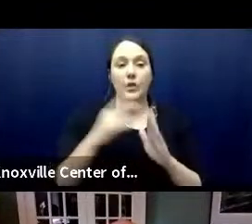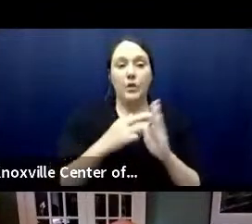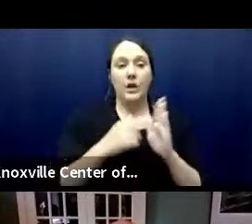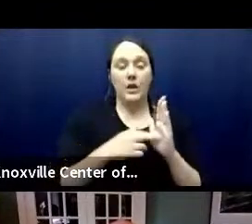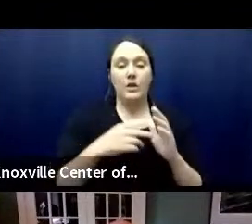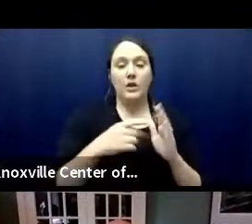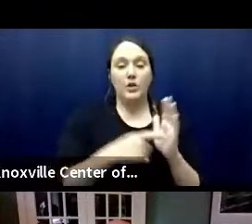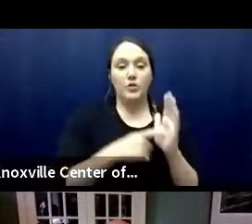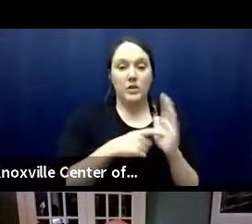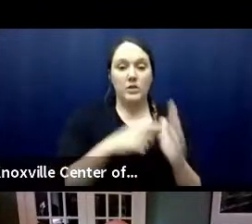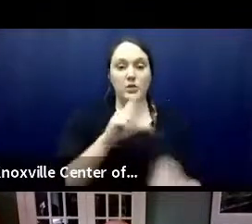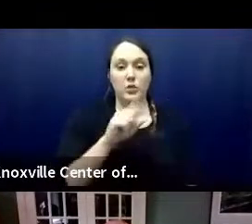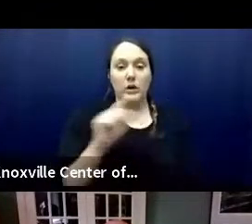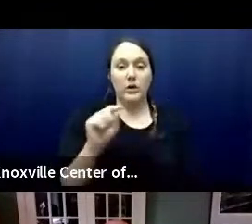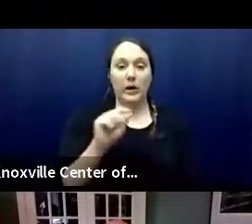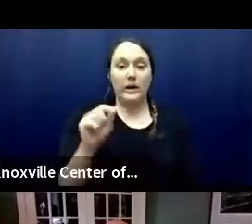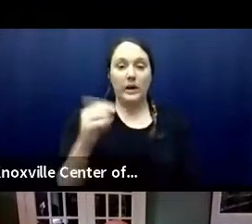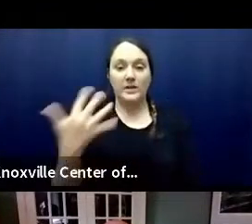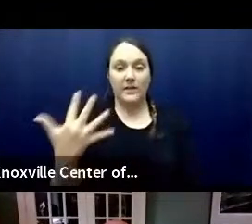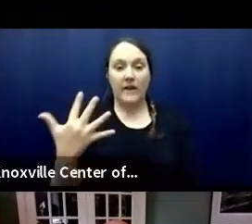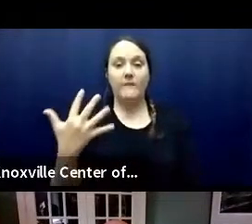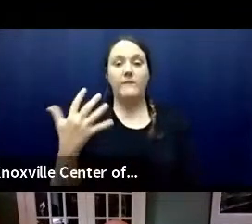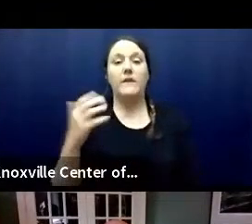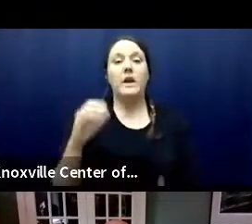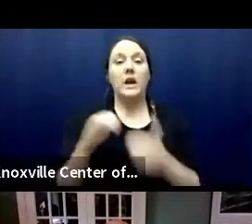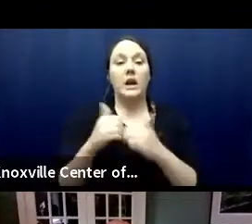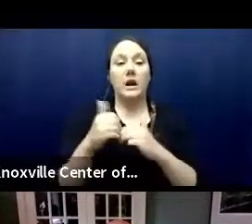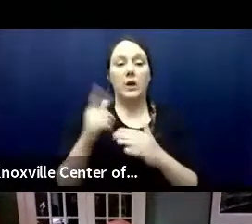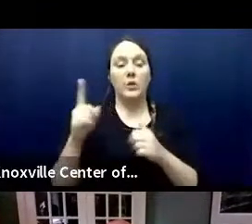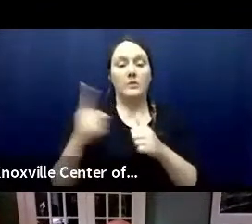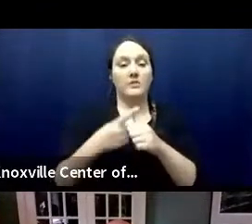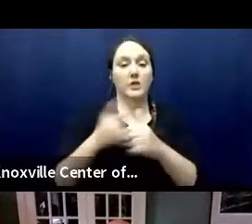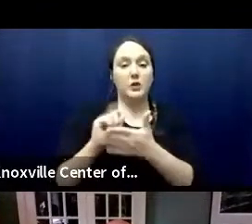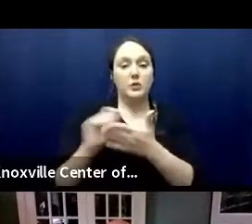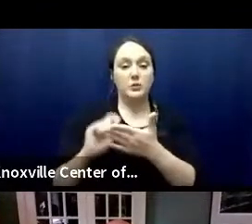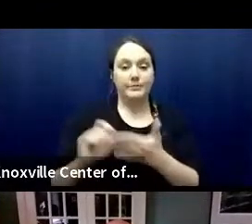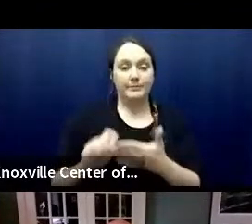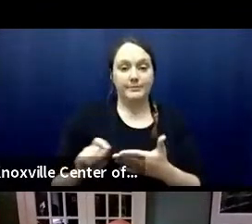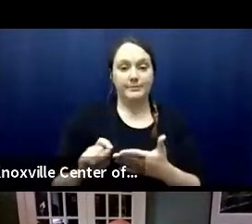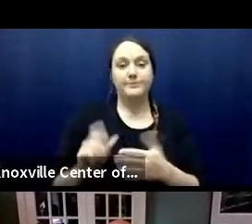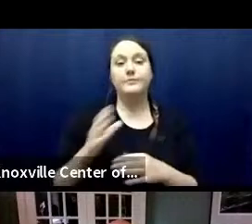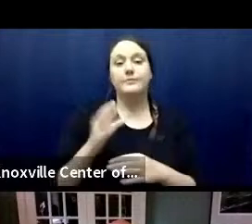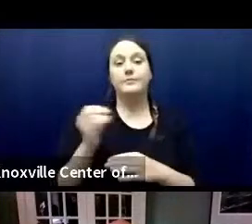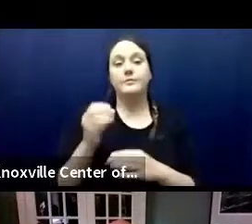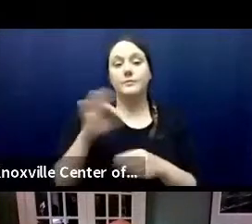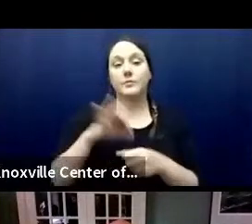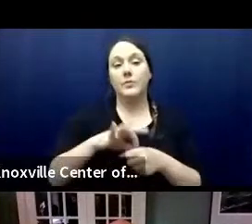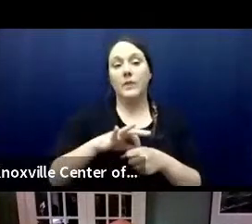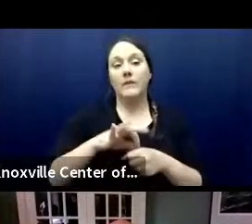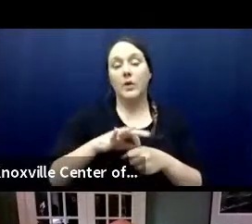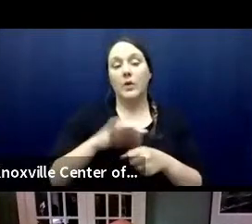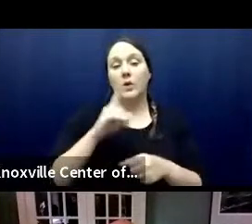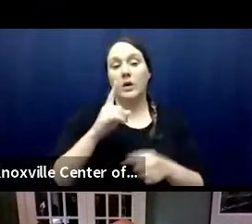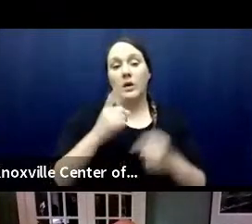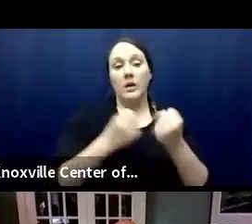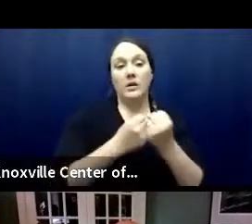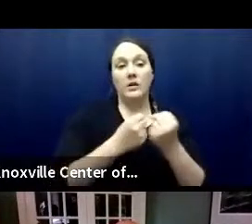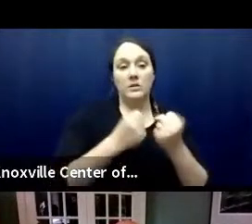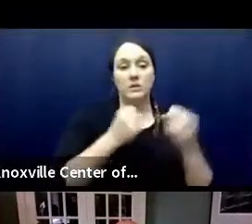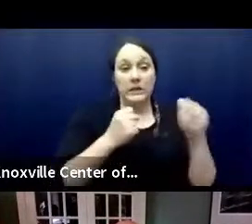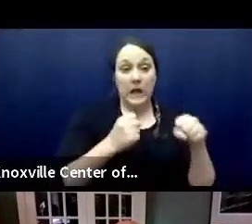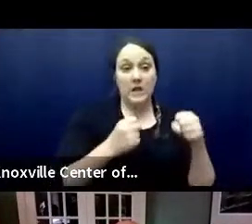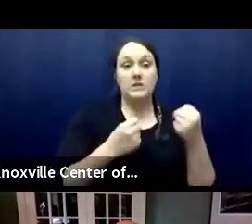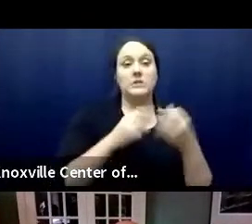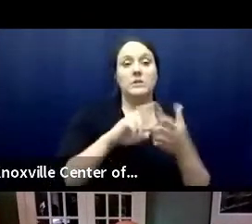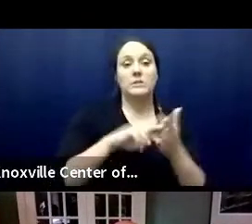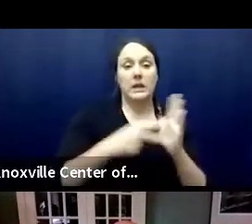Regulation 2020-5 as originally printed, and a vote in the affirmative is, of course, to vote for